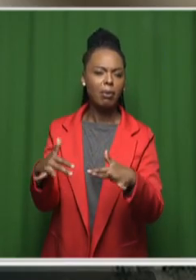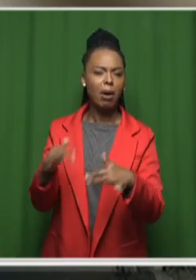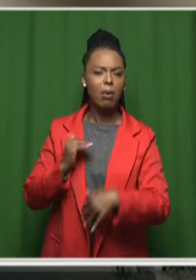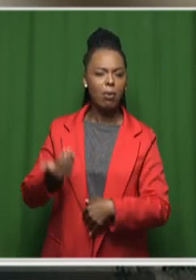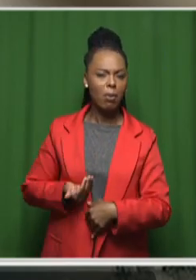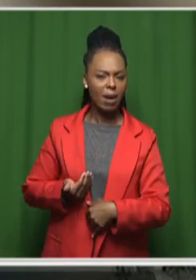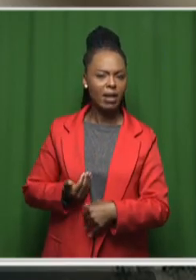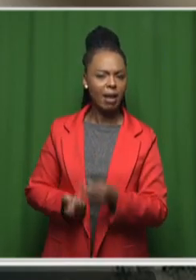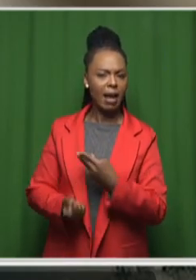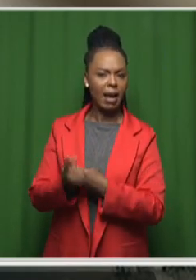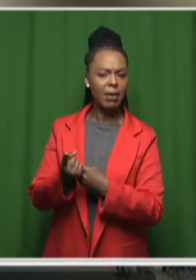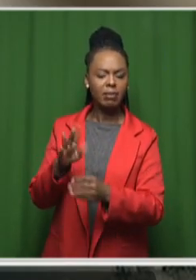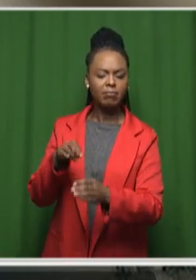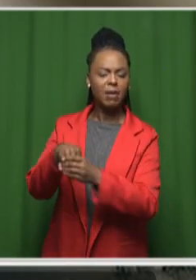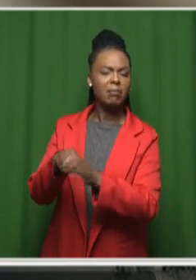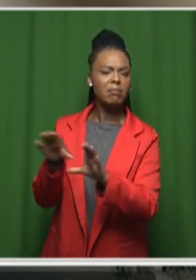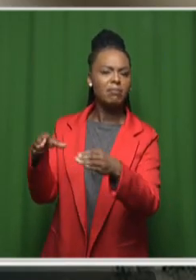in the tech industry?